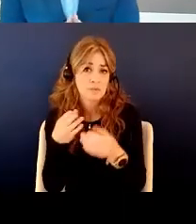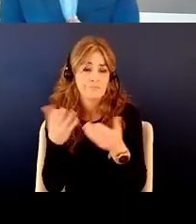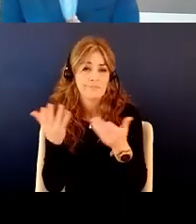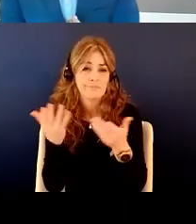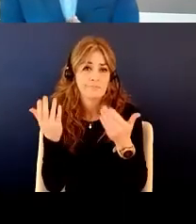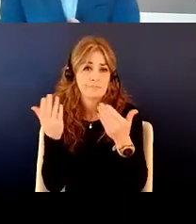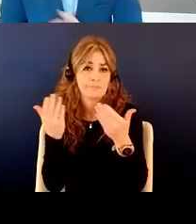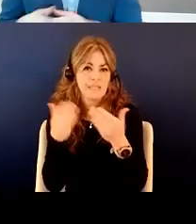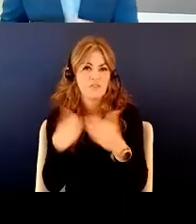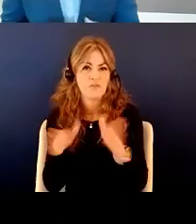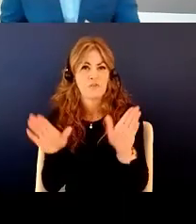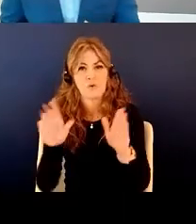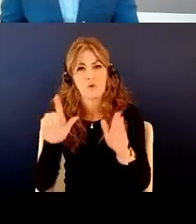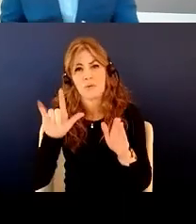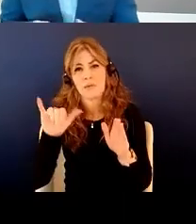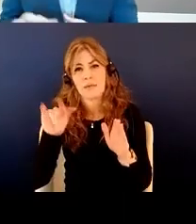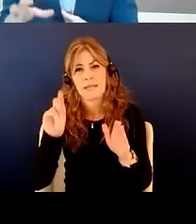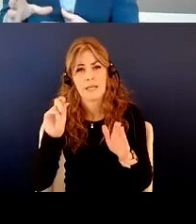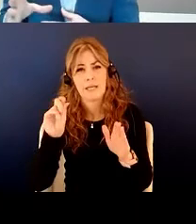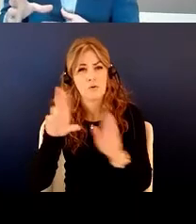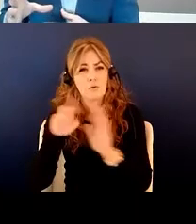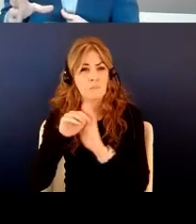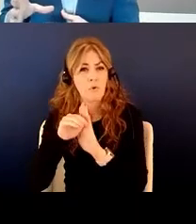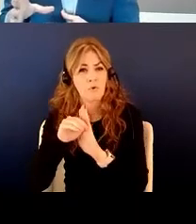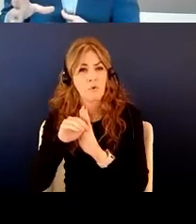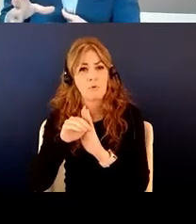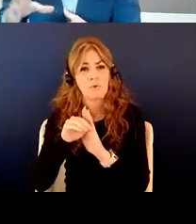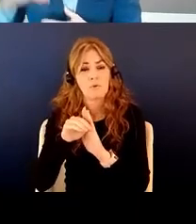linear model. And those partial correlations